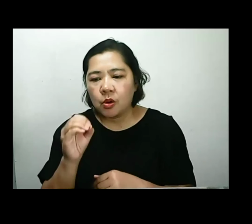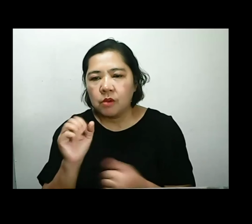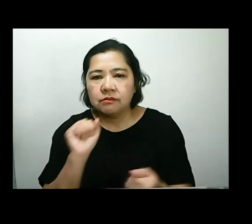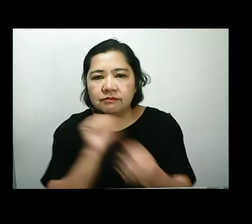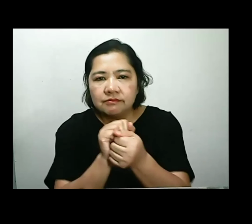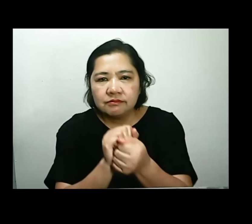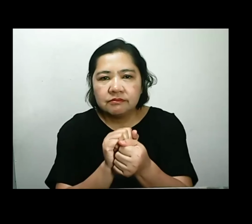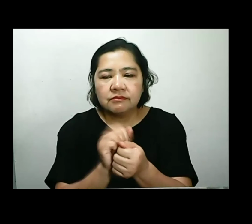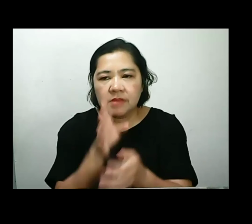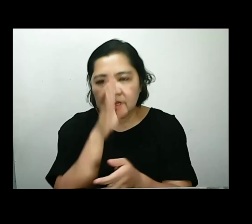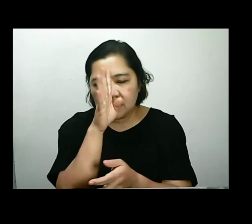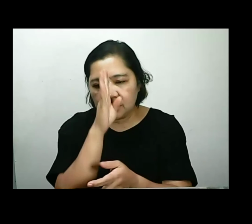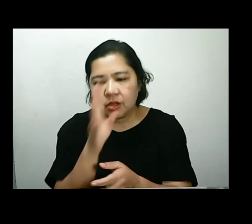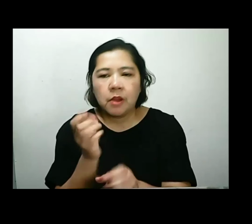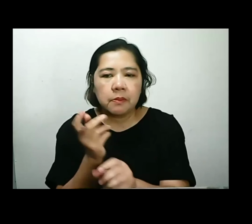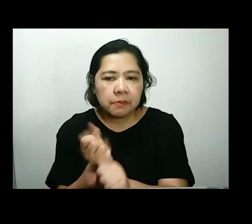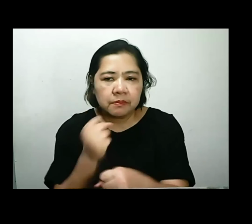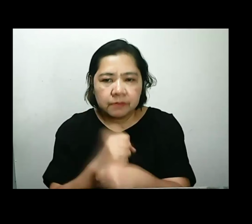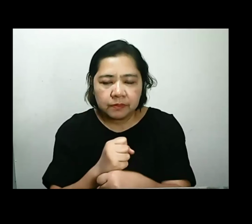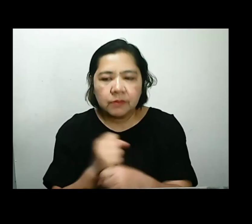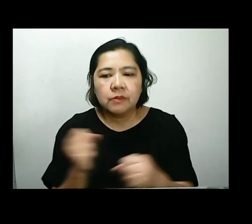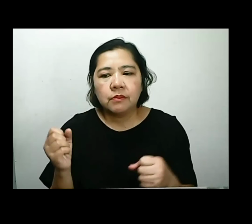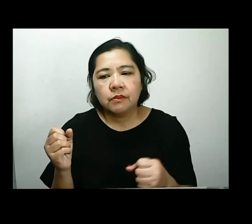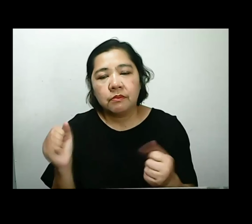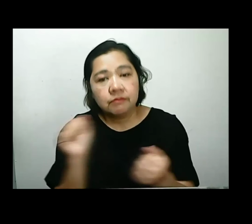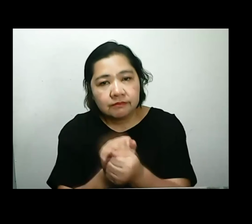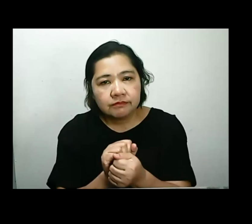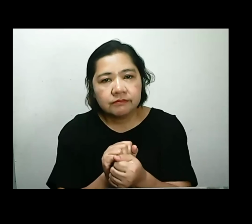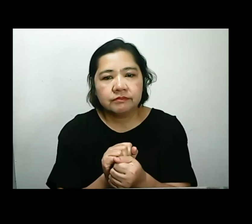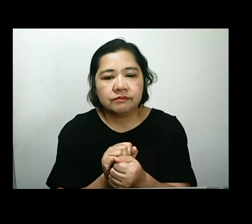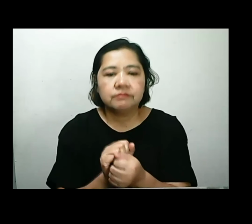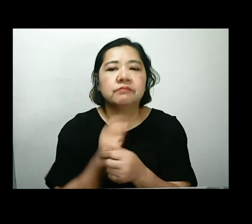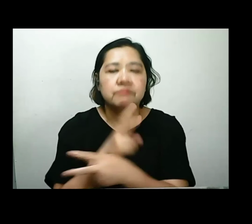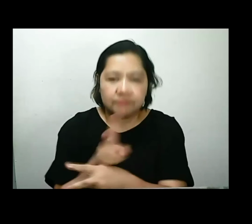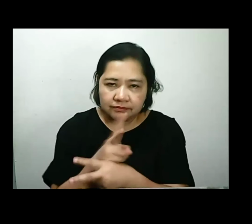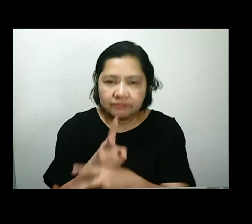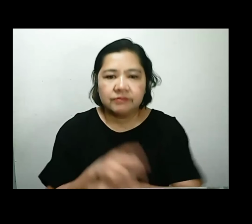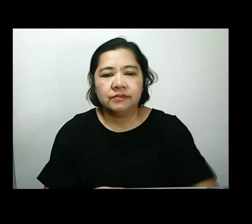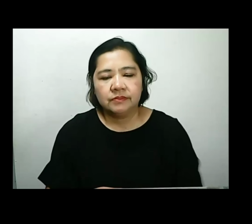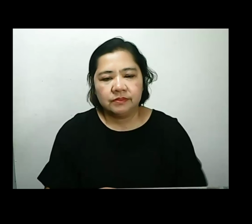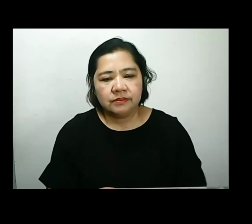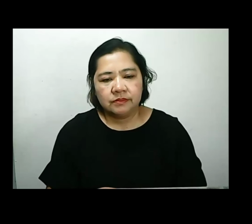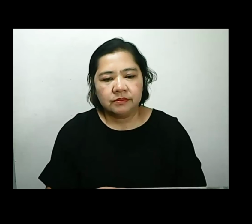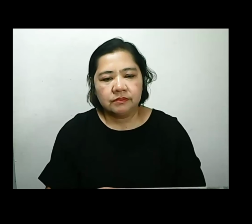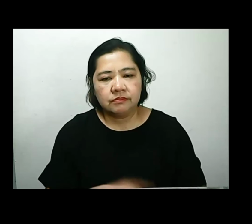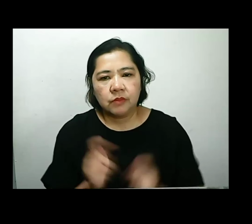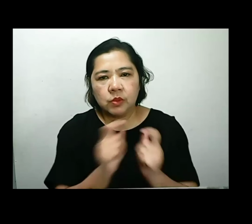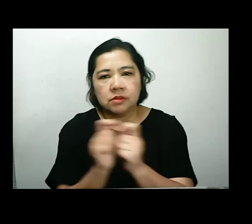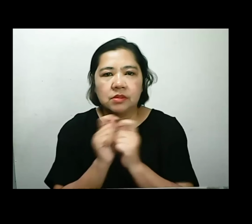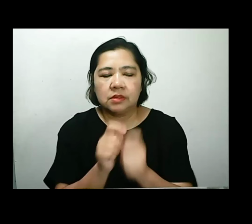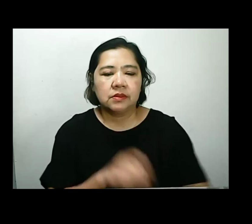co-creation, co-ownership, co-stewardship, because I think we have been